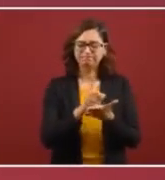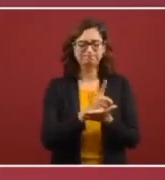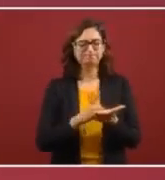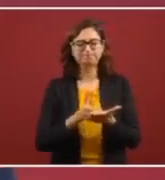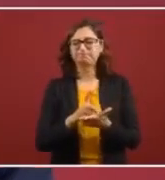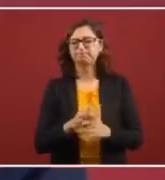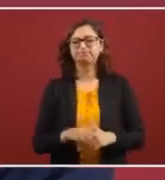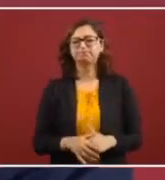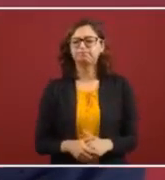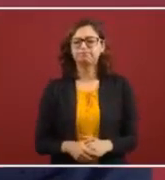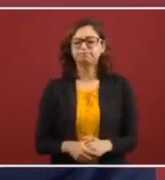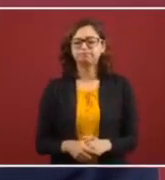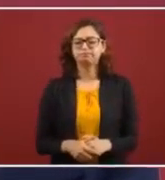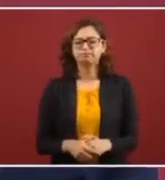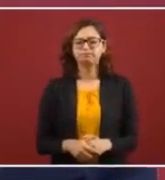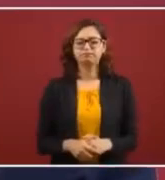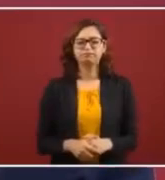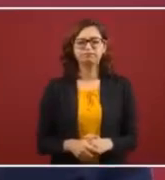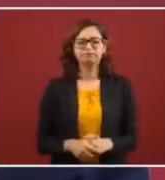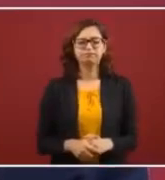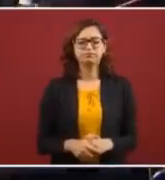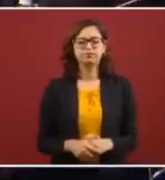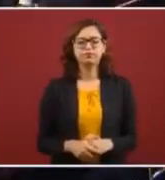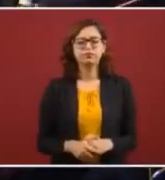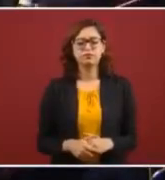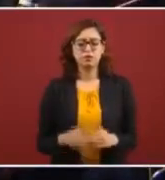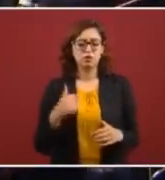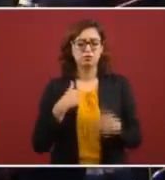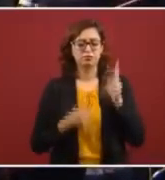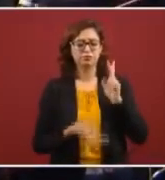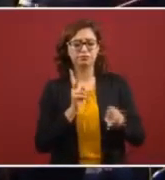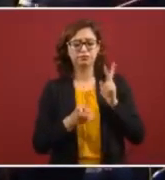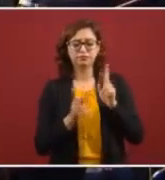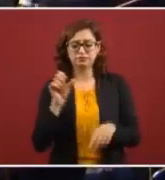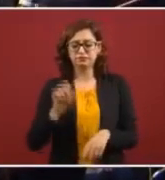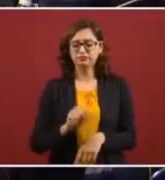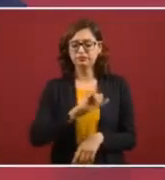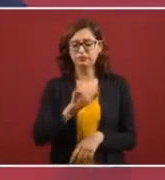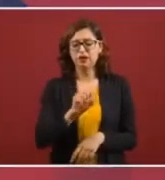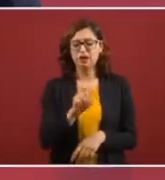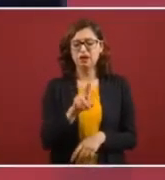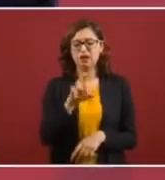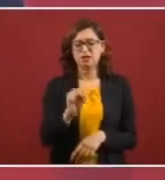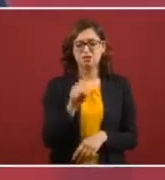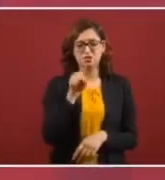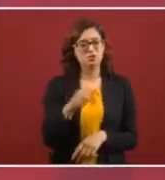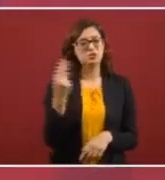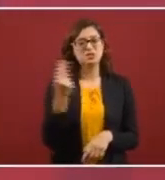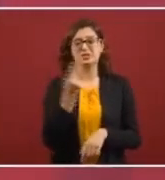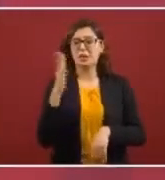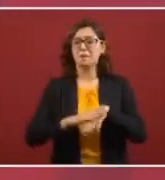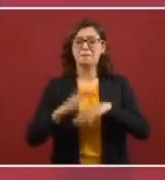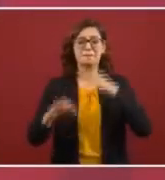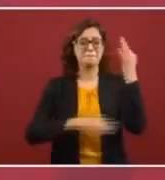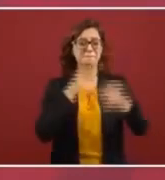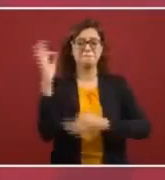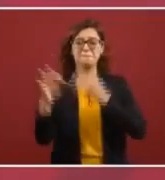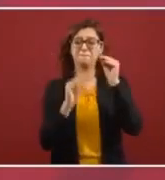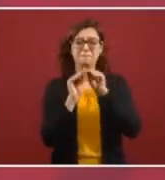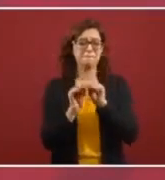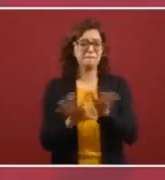Y hablamos, and, decía, con Jesús, and we talked, I used to say, I said to Jesus, la campaña, to